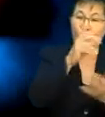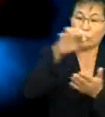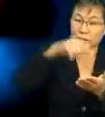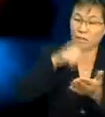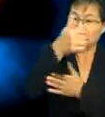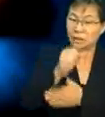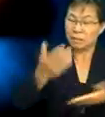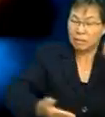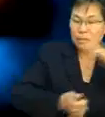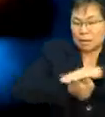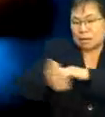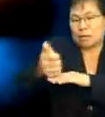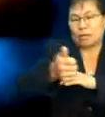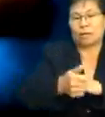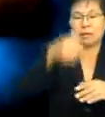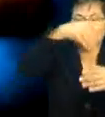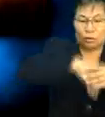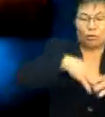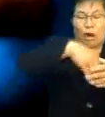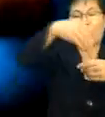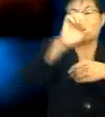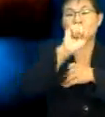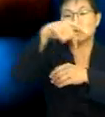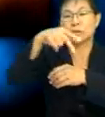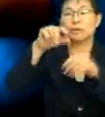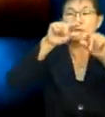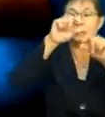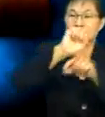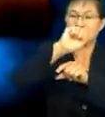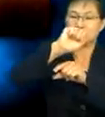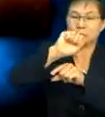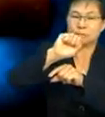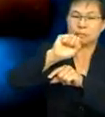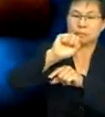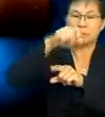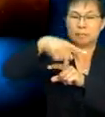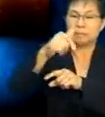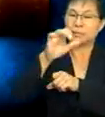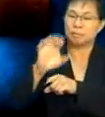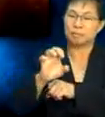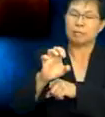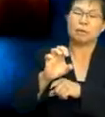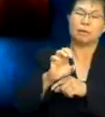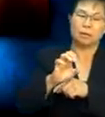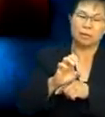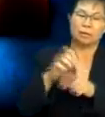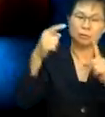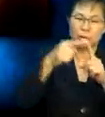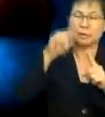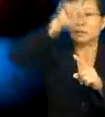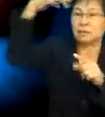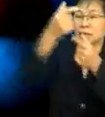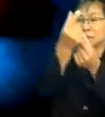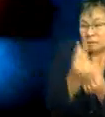Gases may escape into outer space, but most of them are pulled back to the chromosphere by the sun's